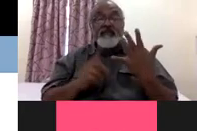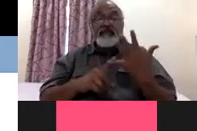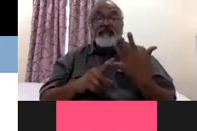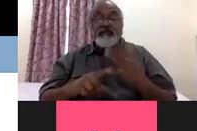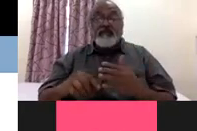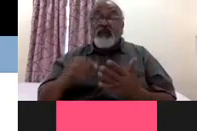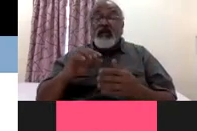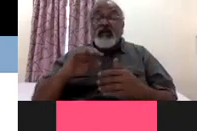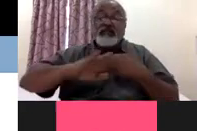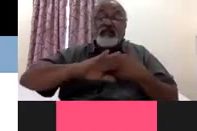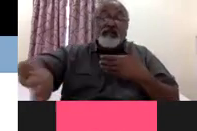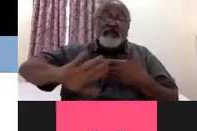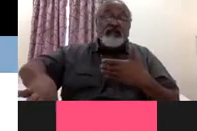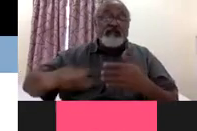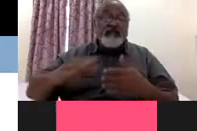clear